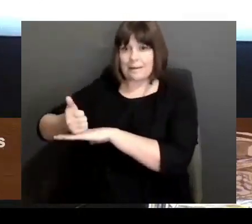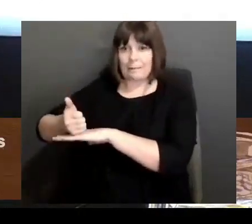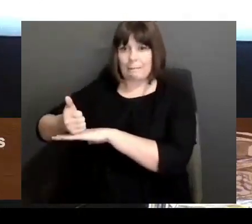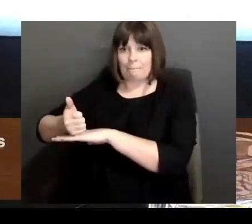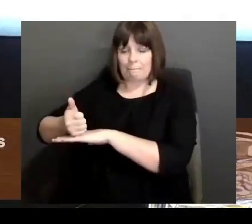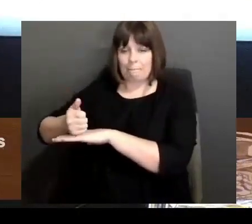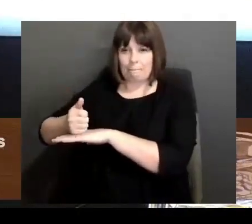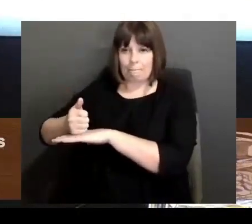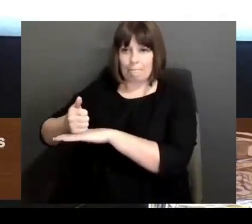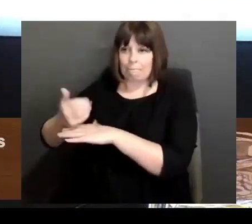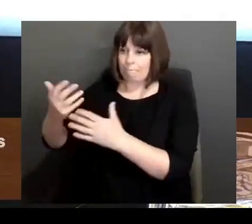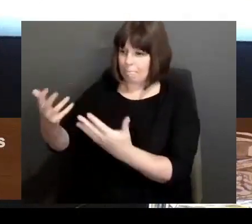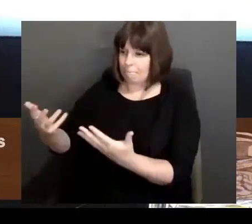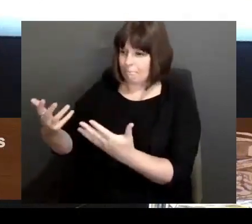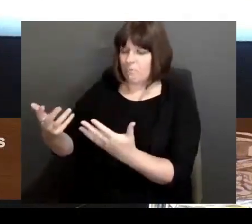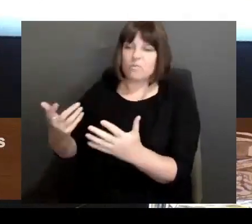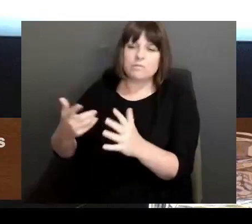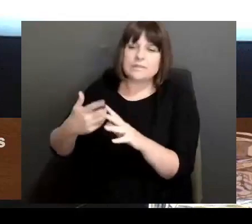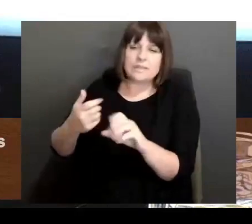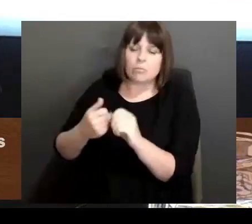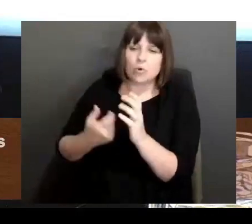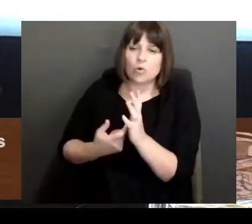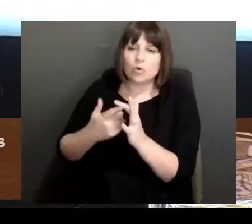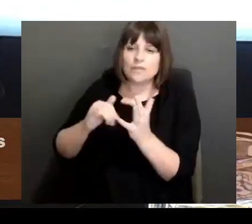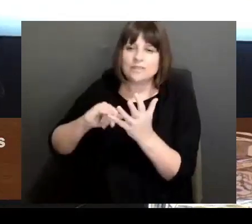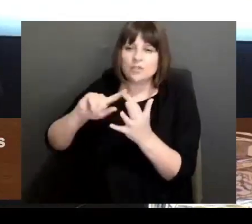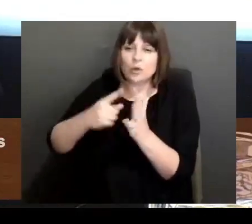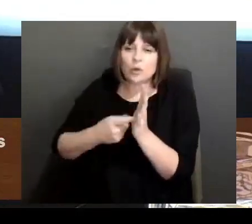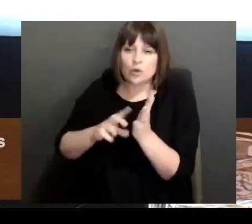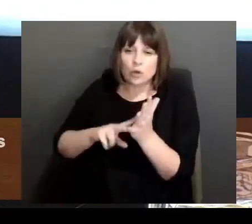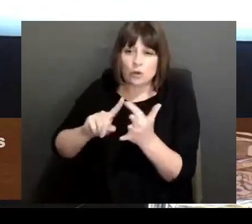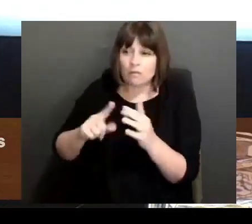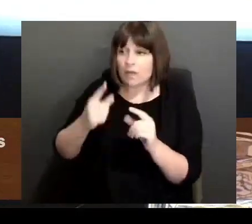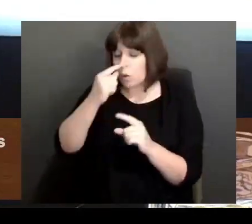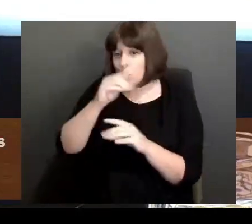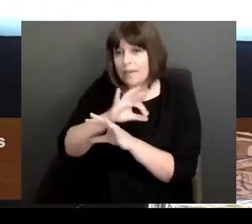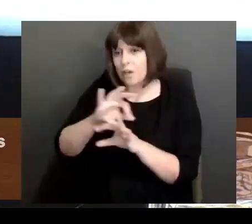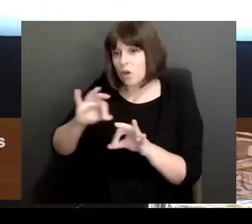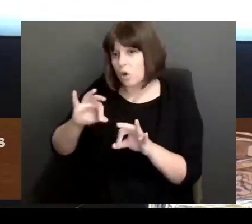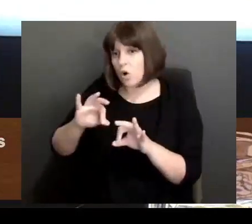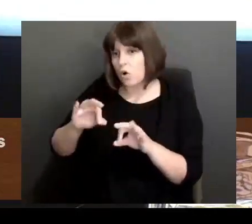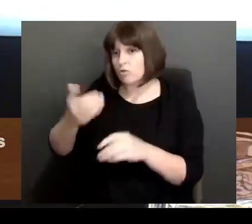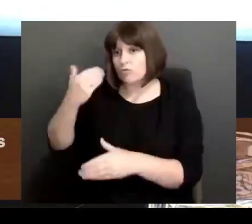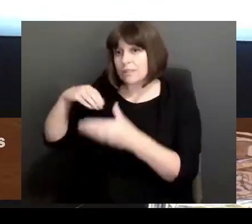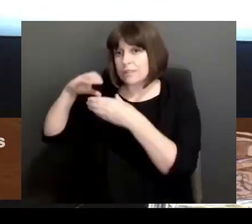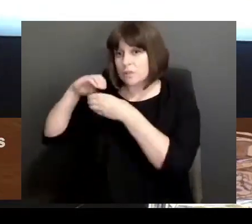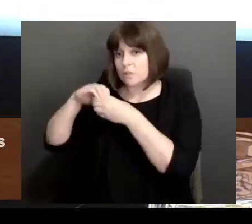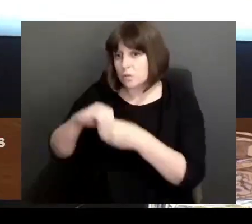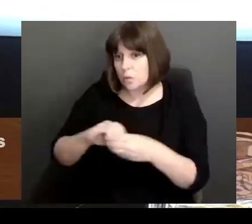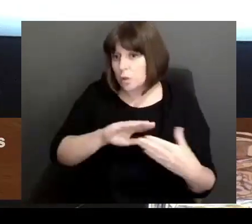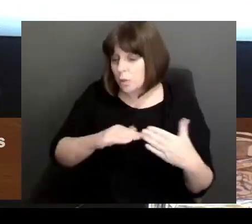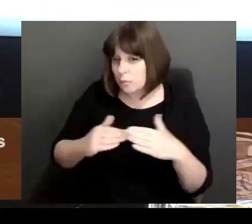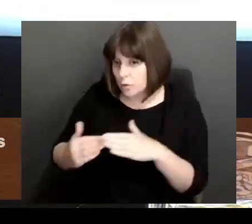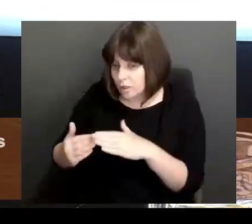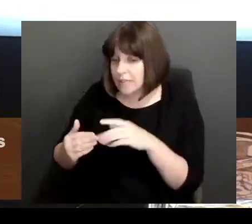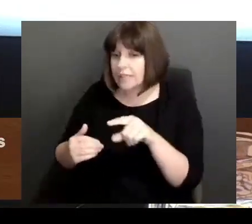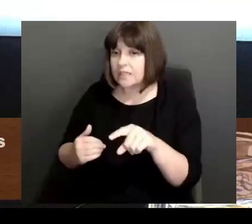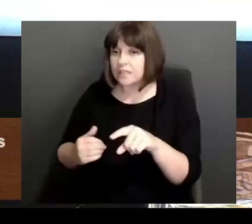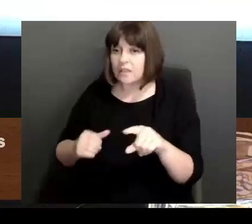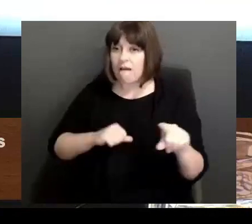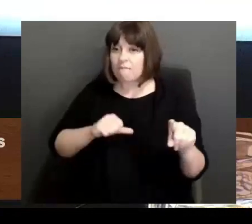easement, whether it's non-traditional communities or others, farming land and the rest. Understanding what